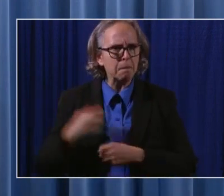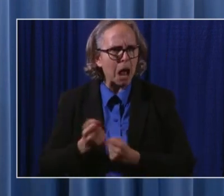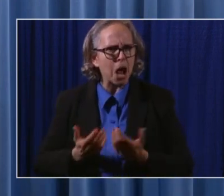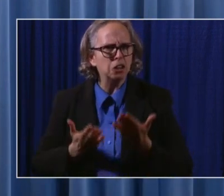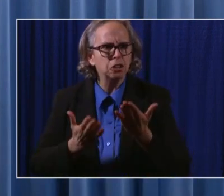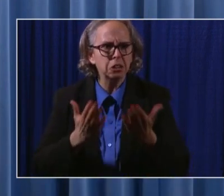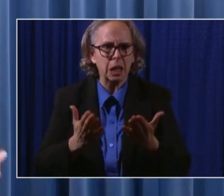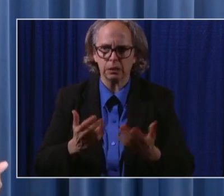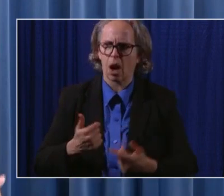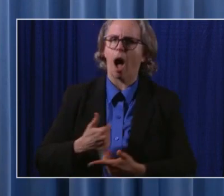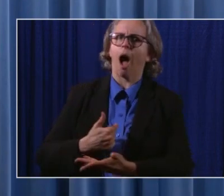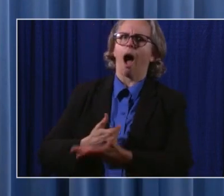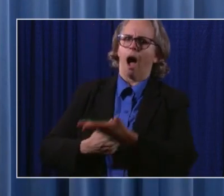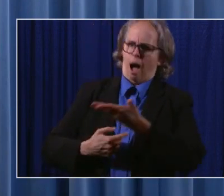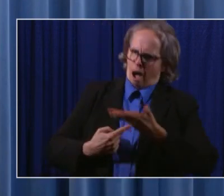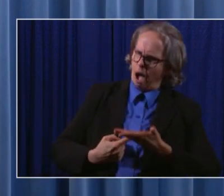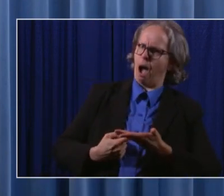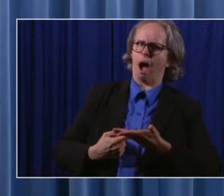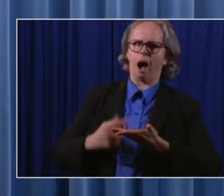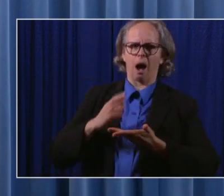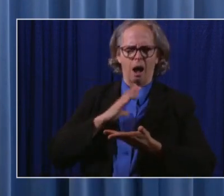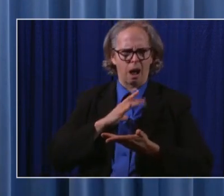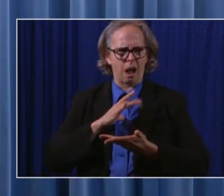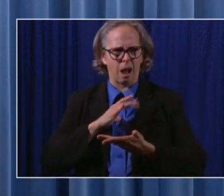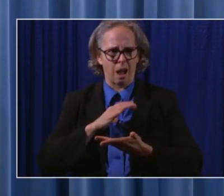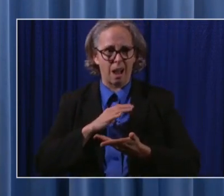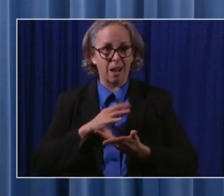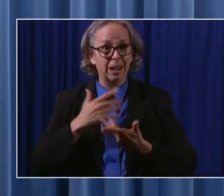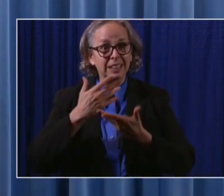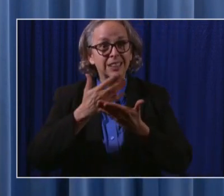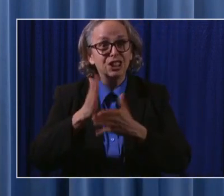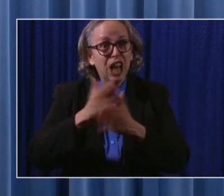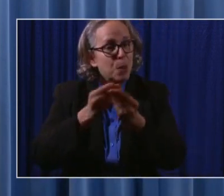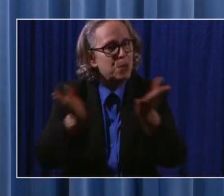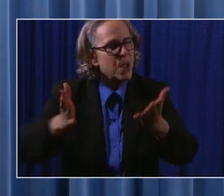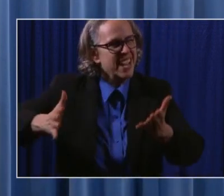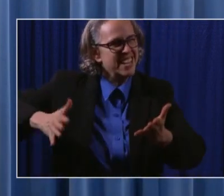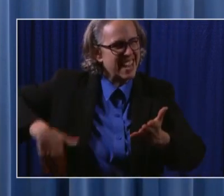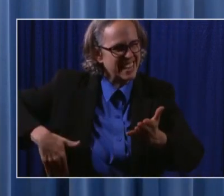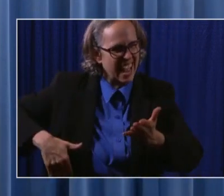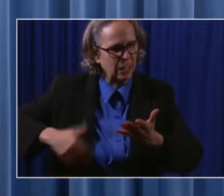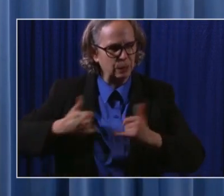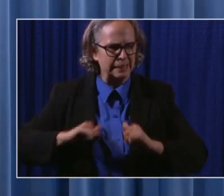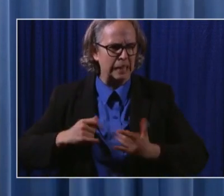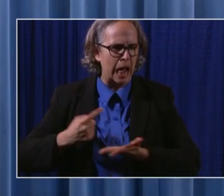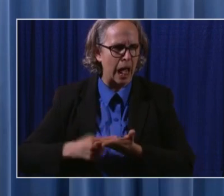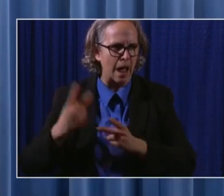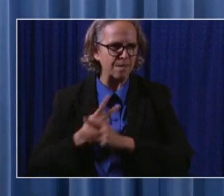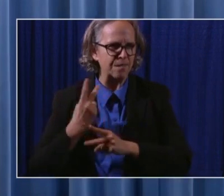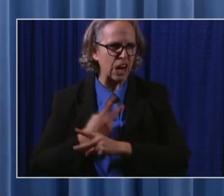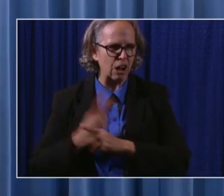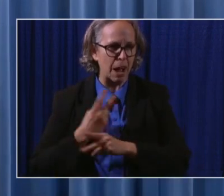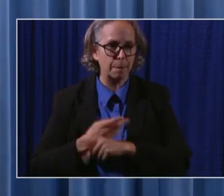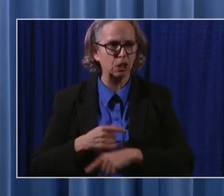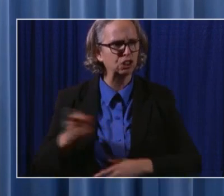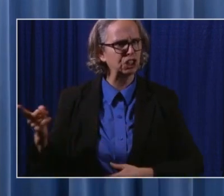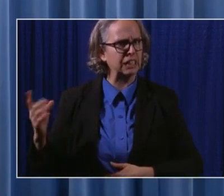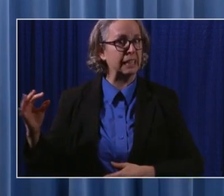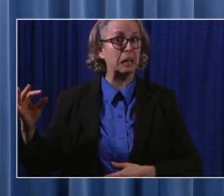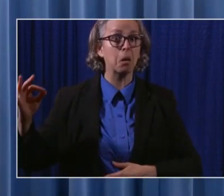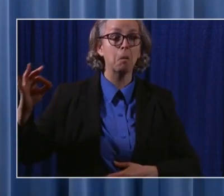really talk about this yet because we haven't got anything worked out yet, but she had an idea, and then we came